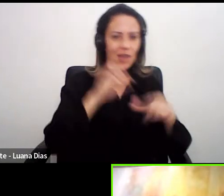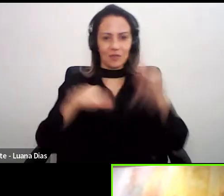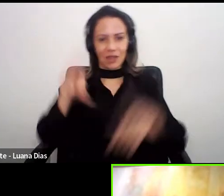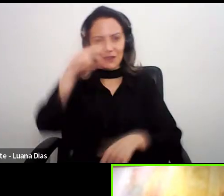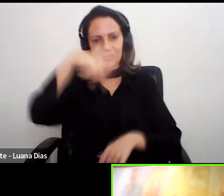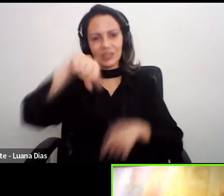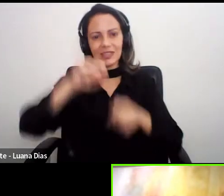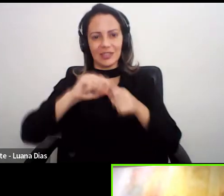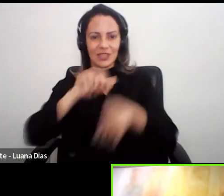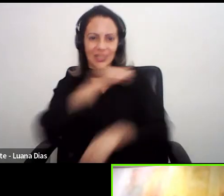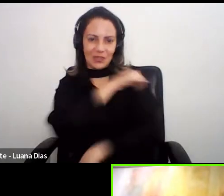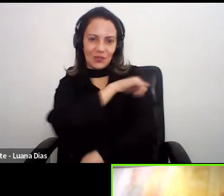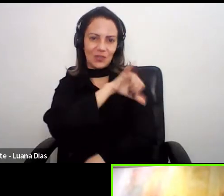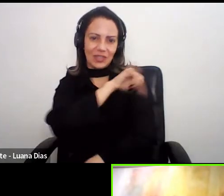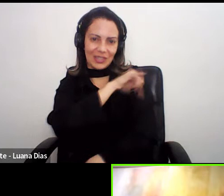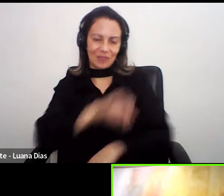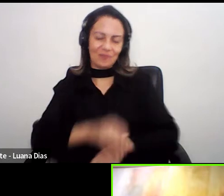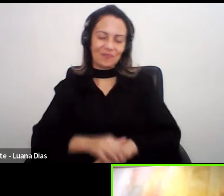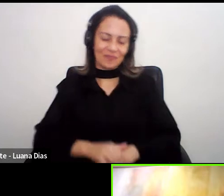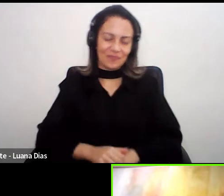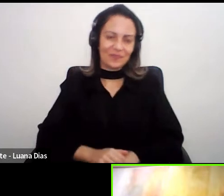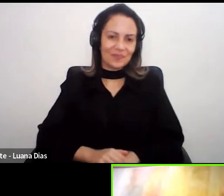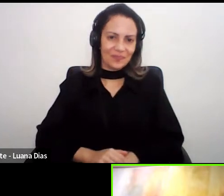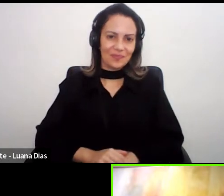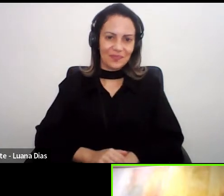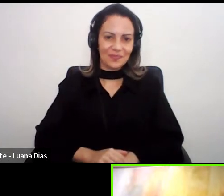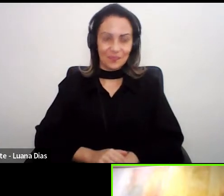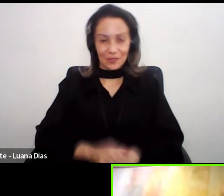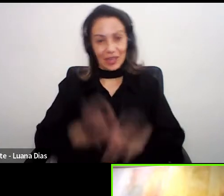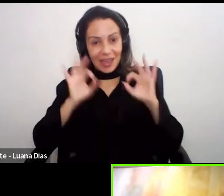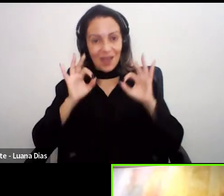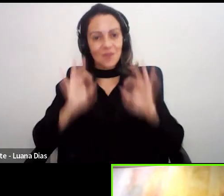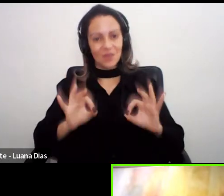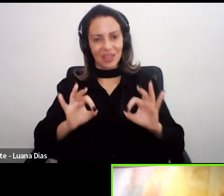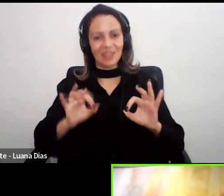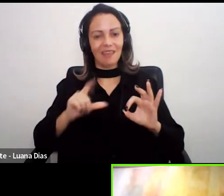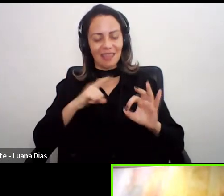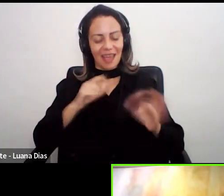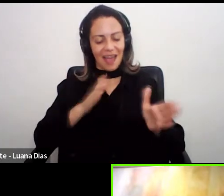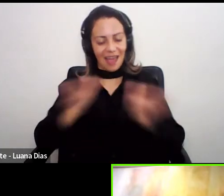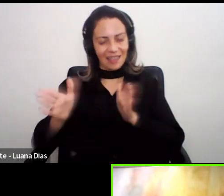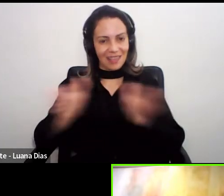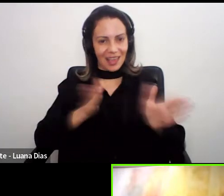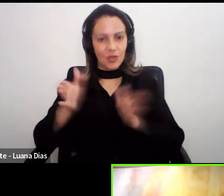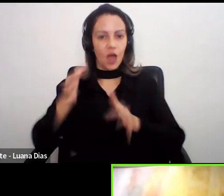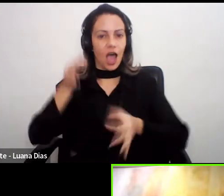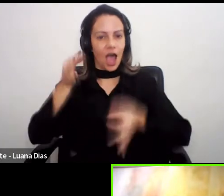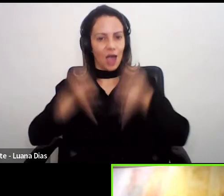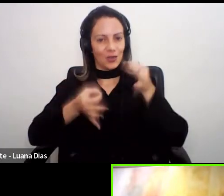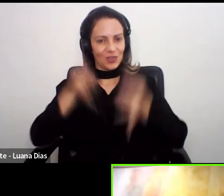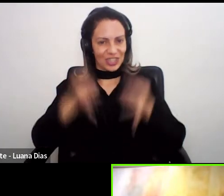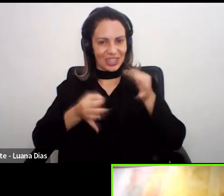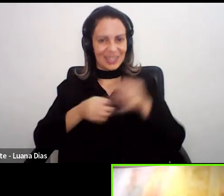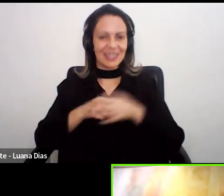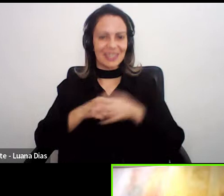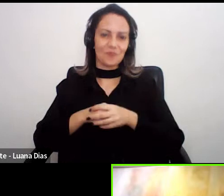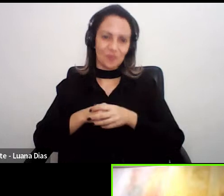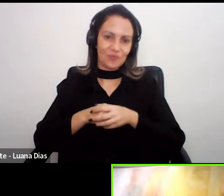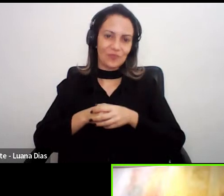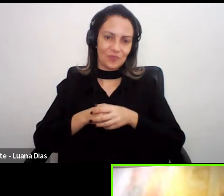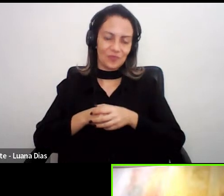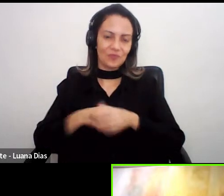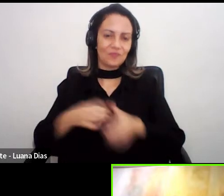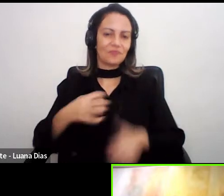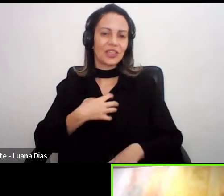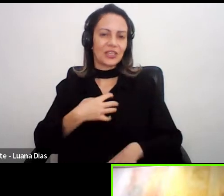really do work on access to justice in ways that Mauro Capelletti and I never dreamed of